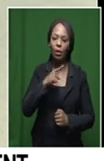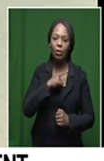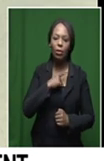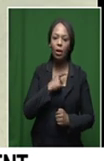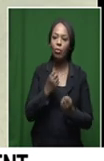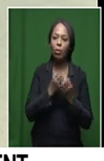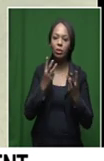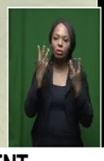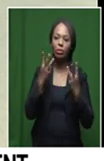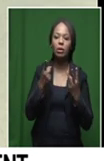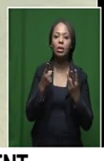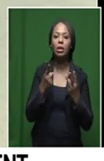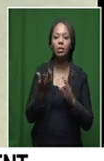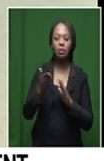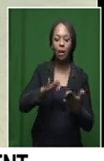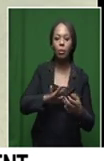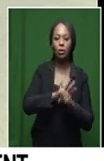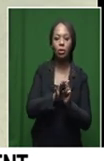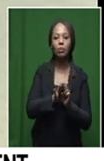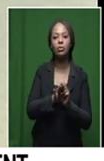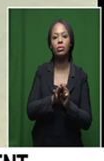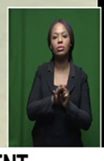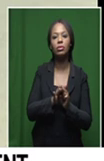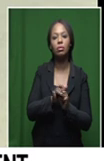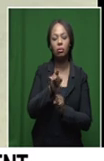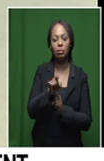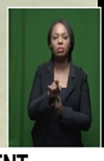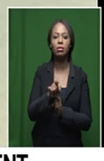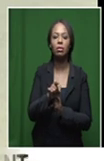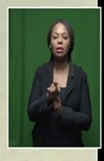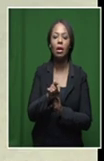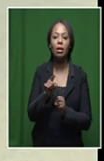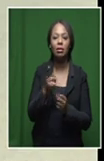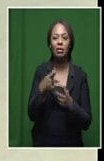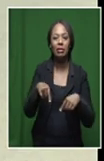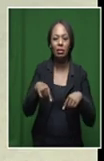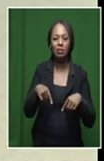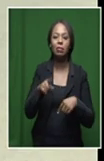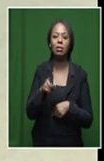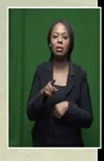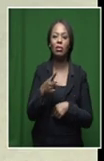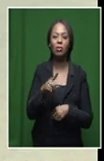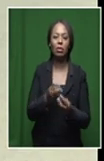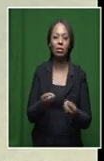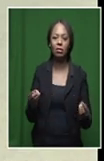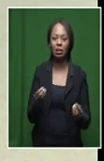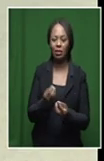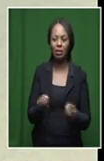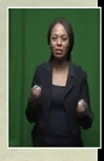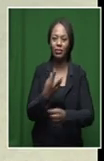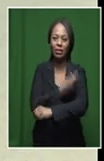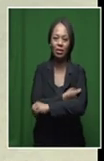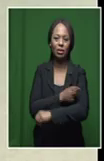have died because of COVID. It's just, it's scary enough for our kids. So I don't think the kids should do a